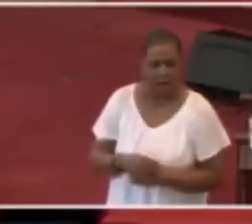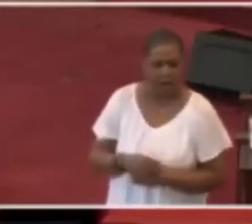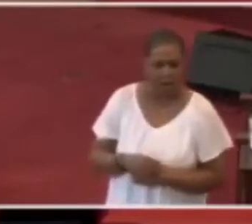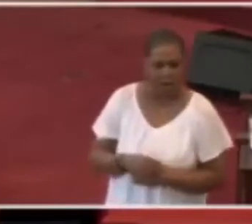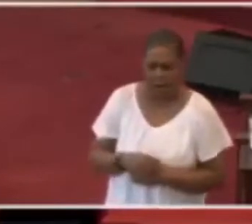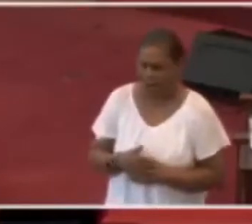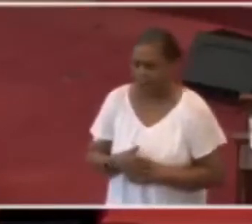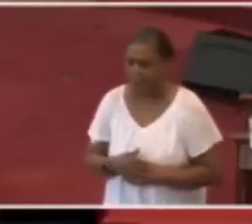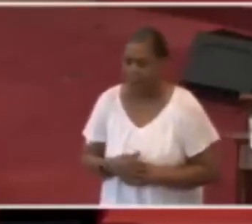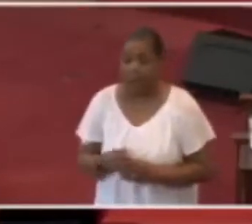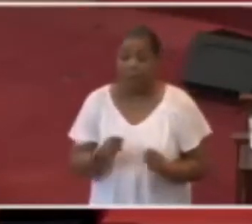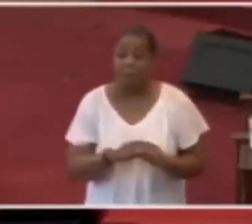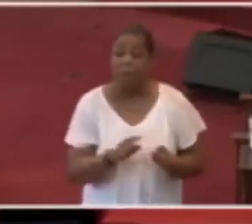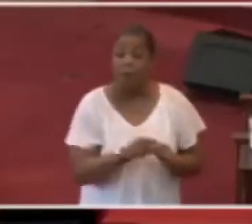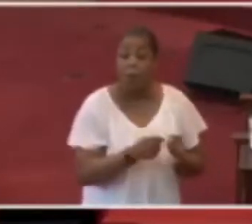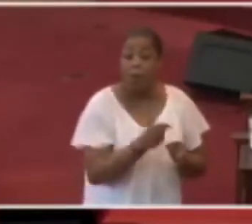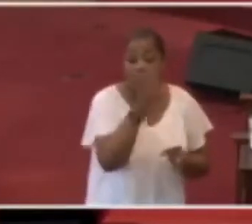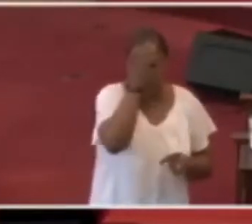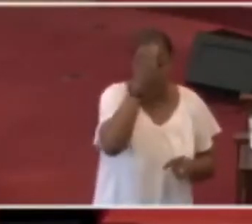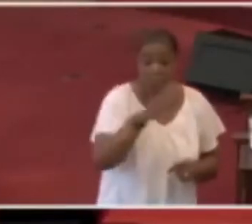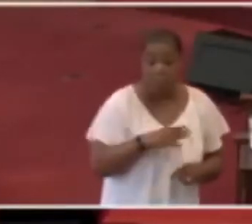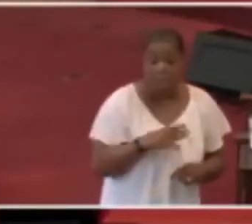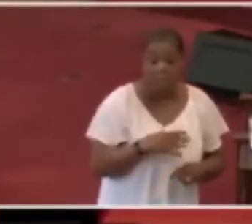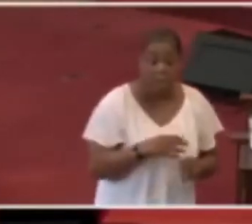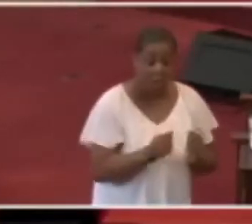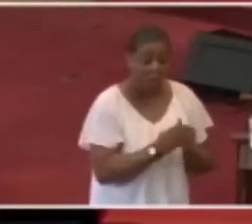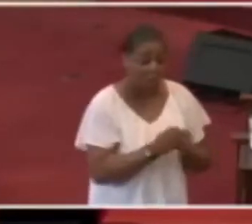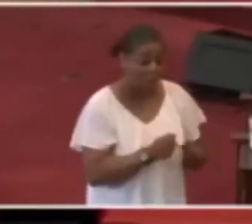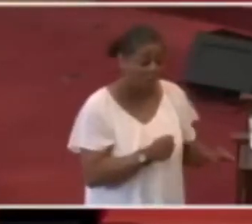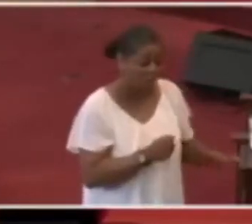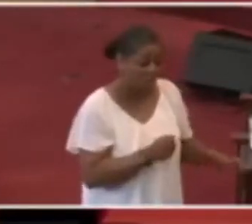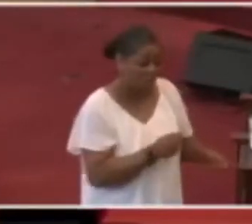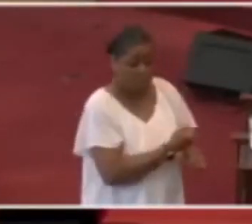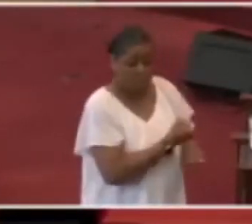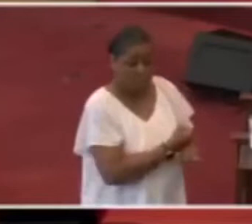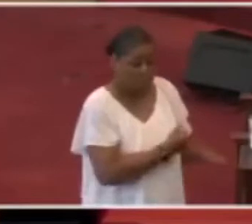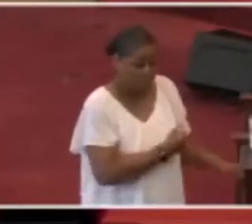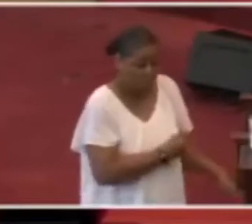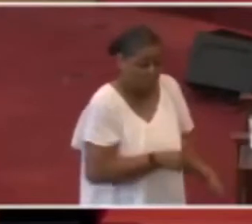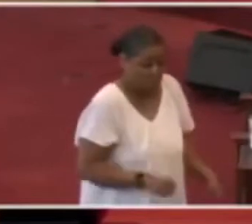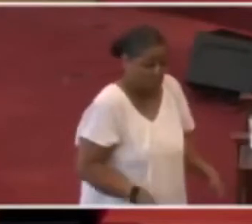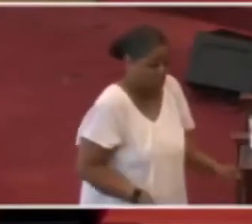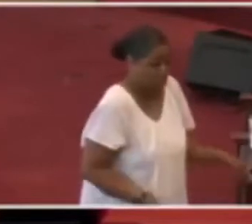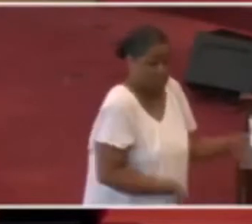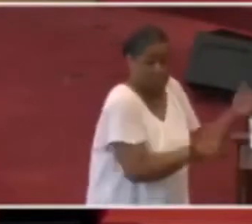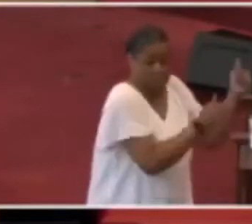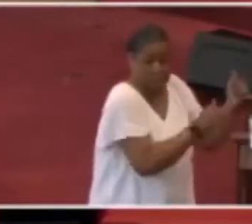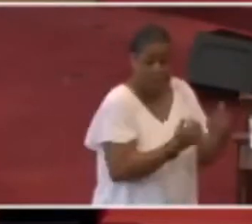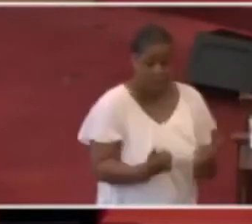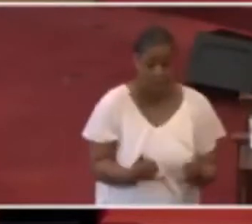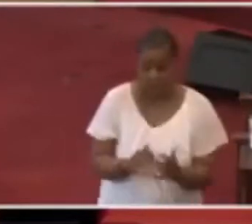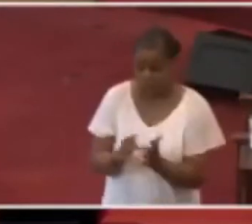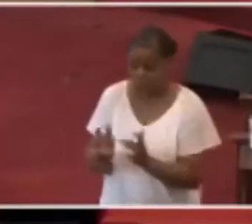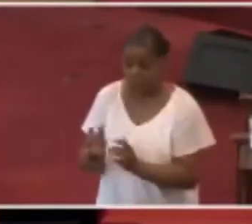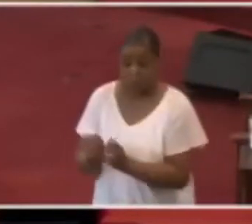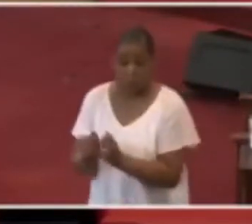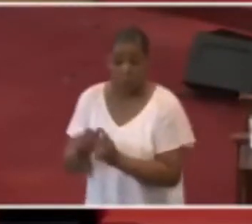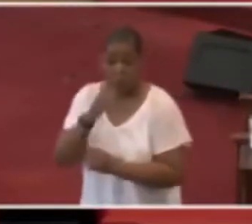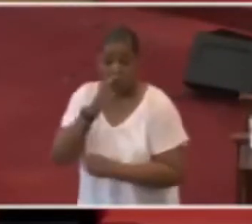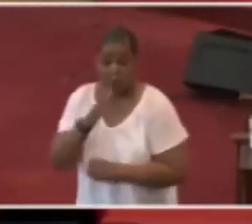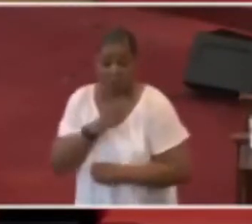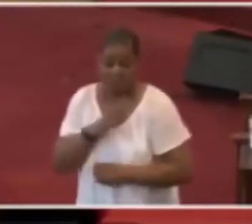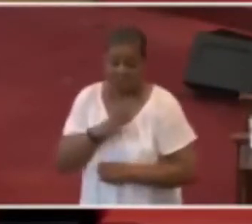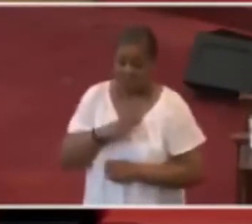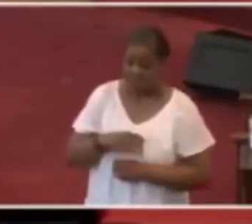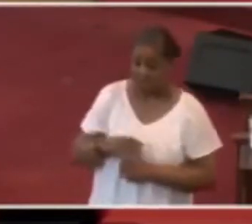when those men drop those stones and walk away, and Jesus is now standing in front of a woman who must be guilty